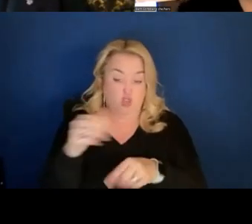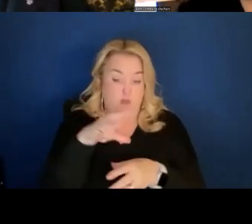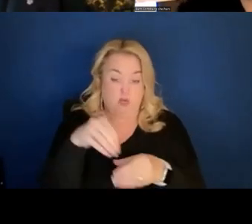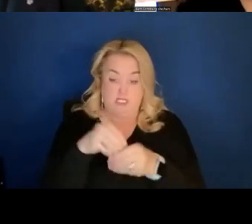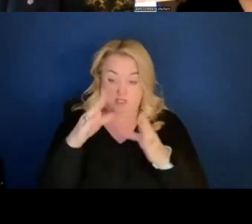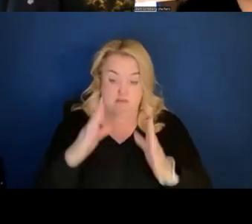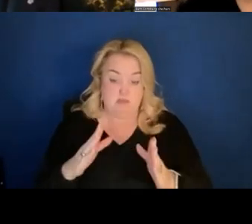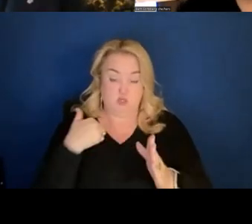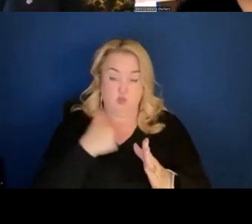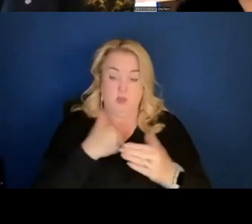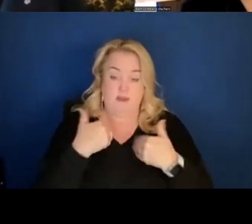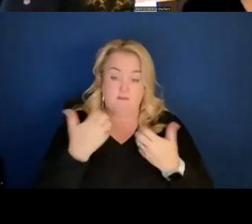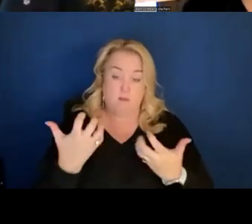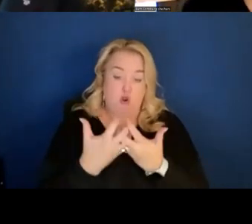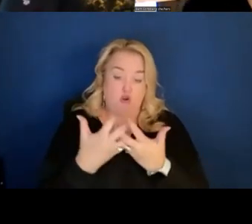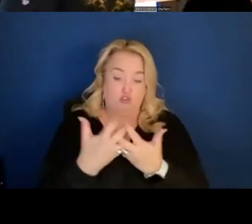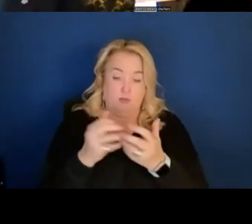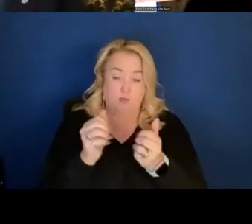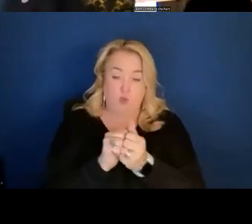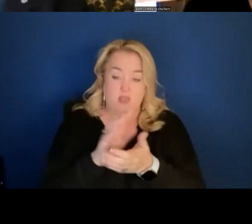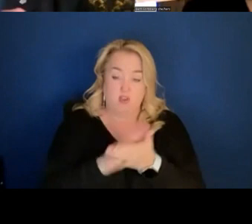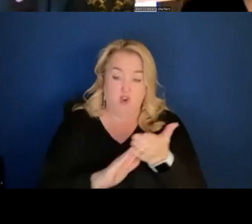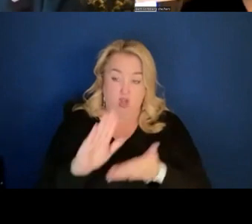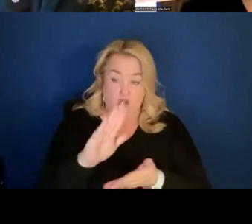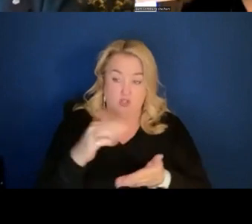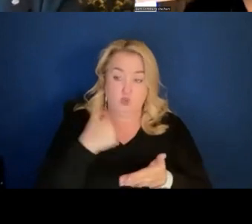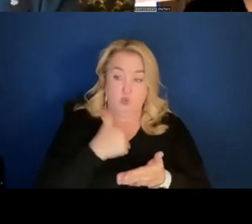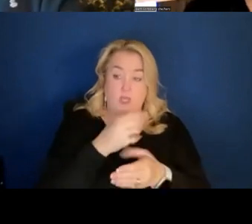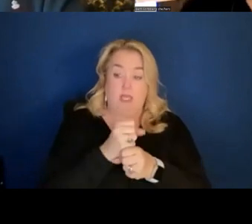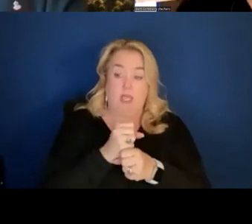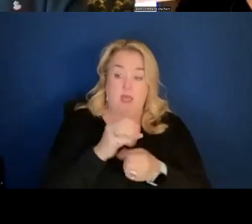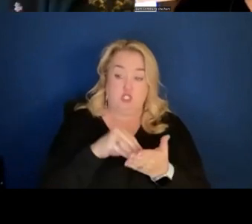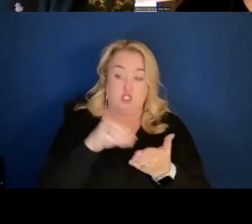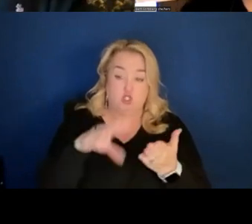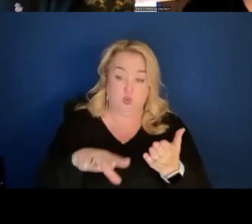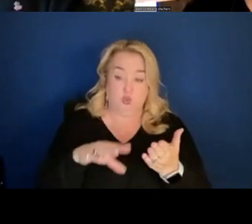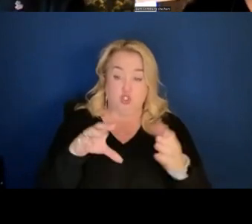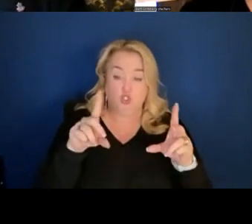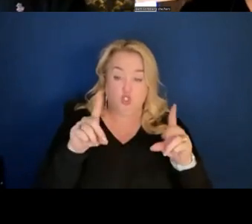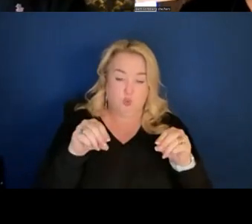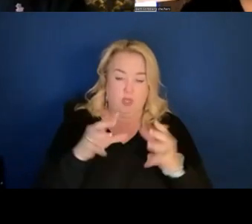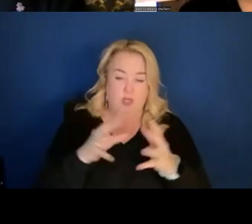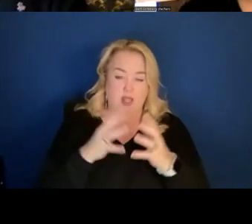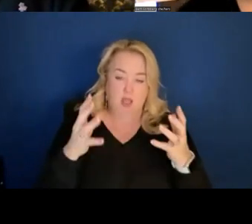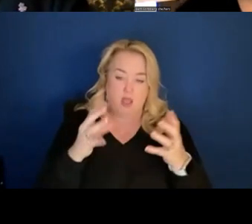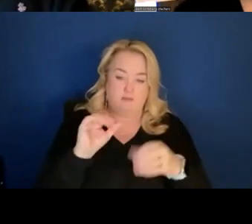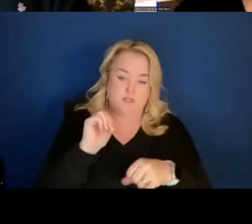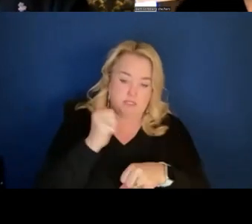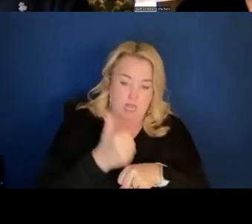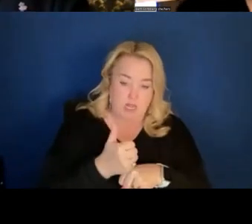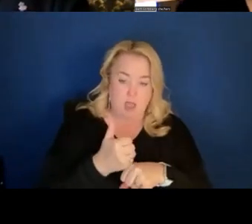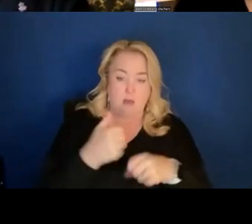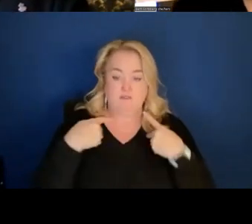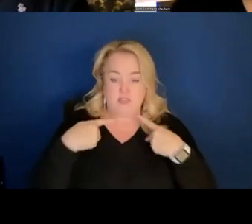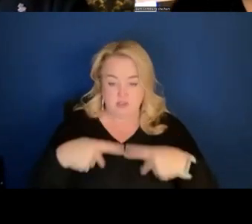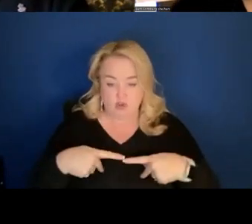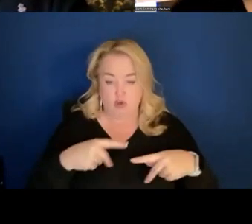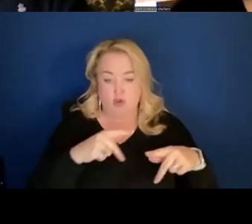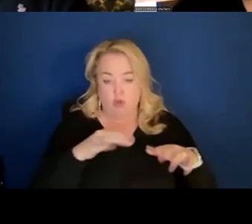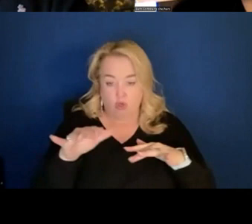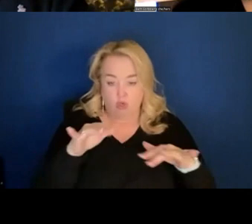partnership with a college, and we get the college students to do a lot of the sort of setting up and the more physical